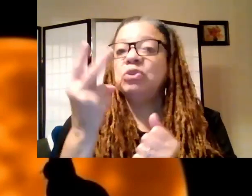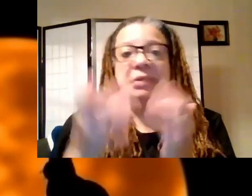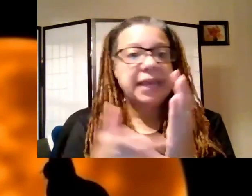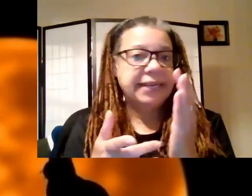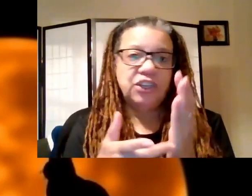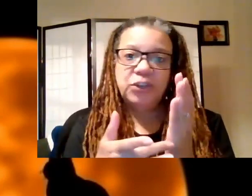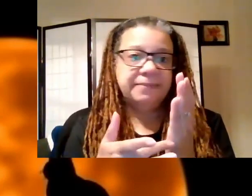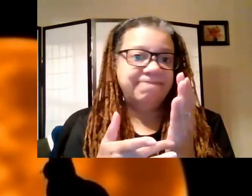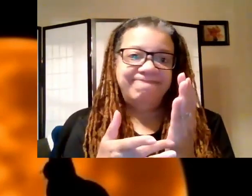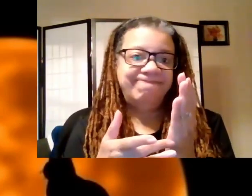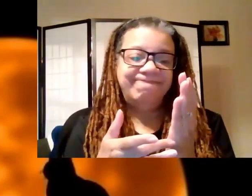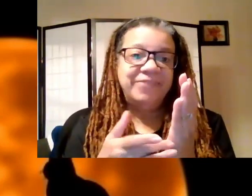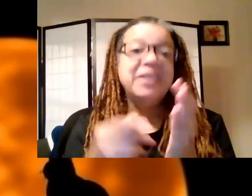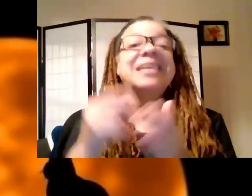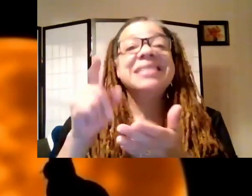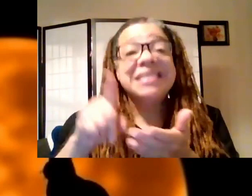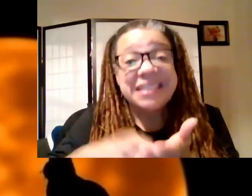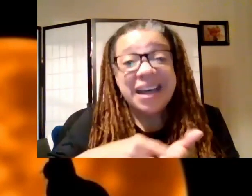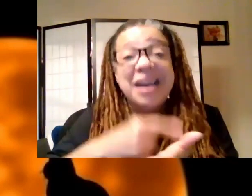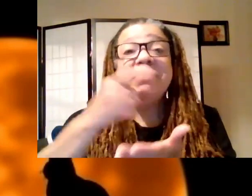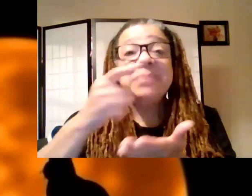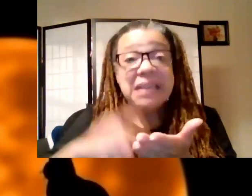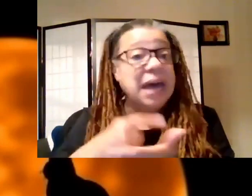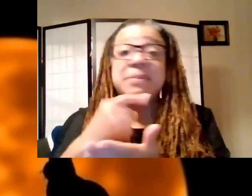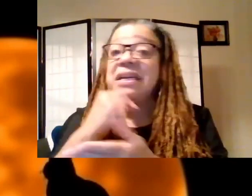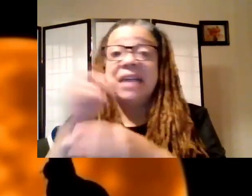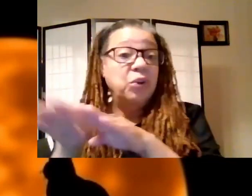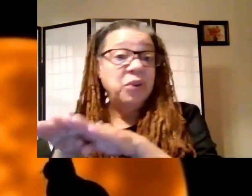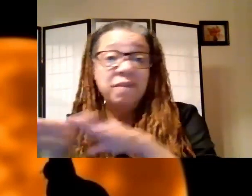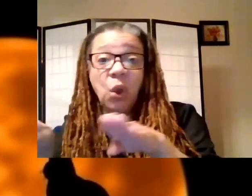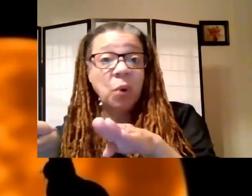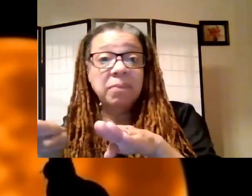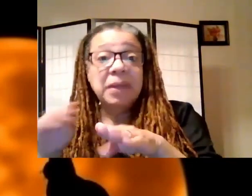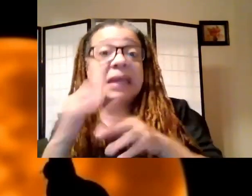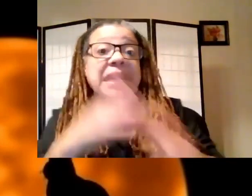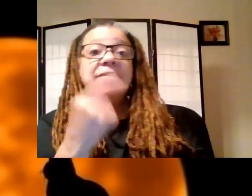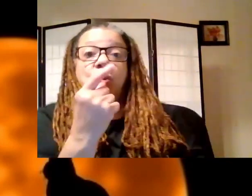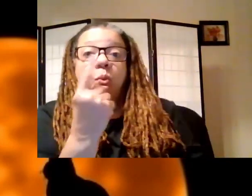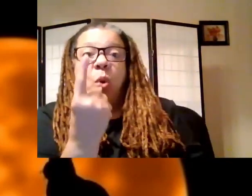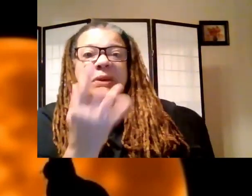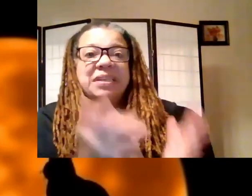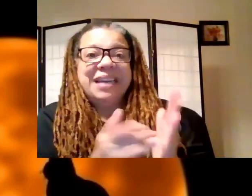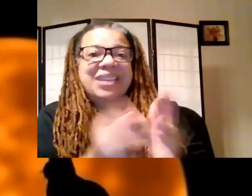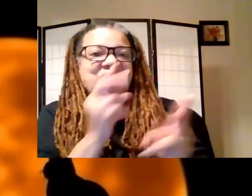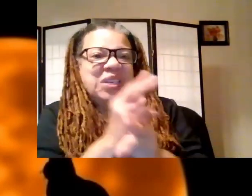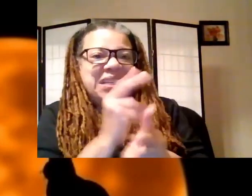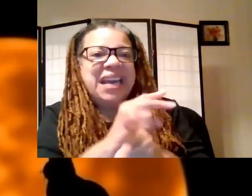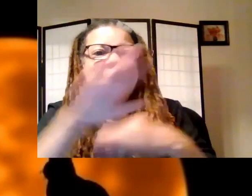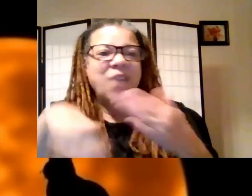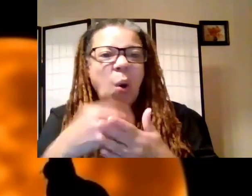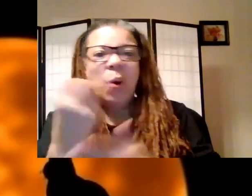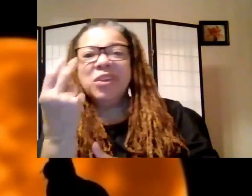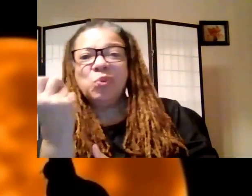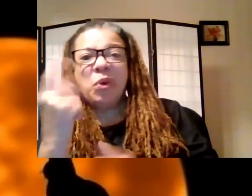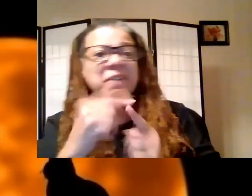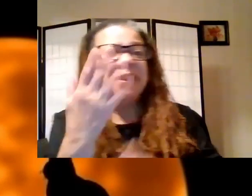will have both the nurse and the technician off the floor, only leaving 1 technician to take care of the 12 to 15